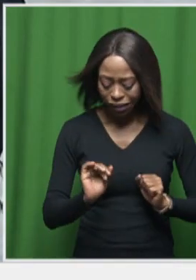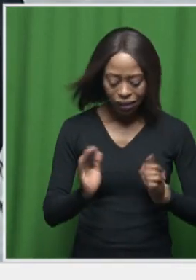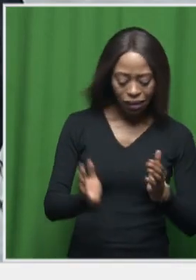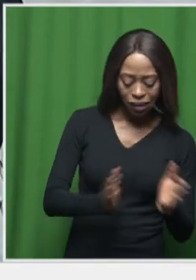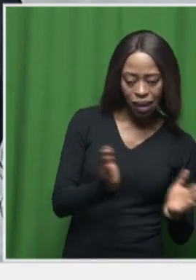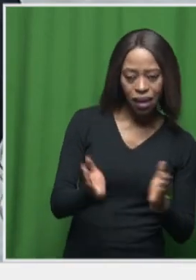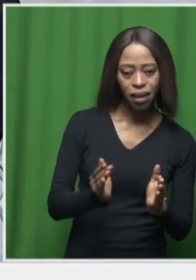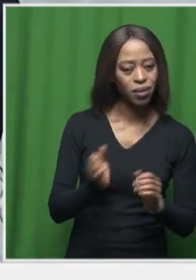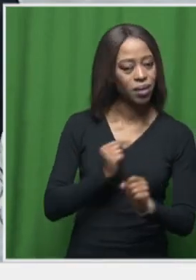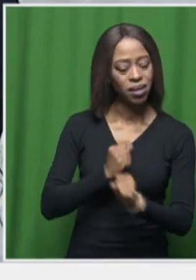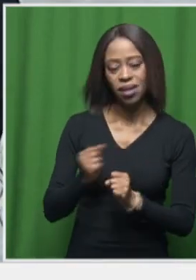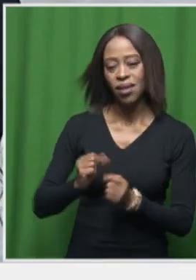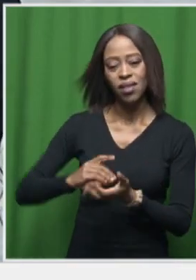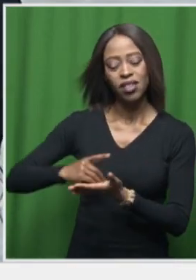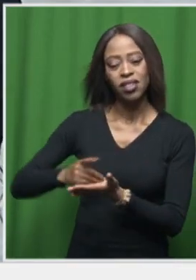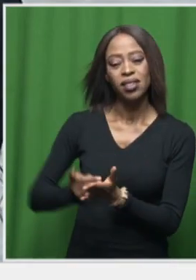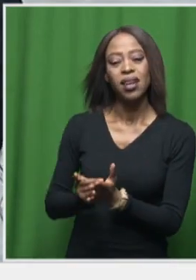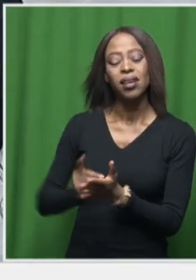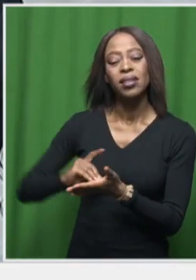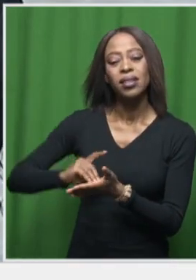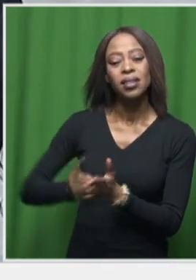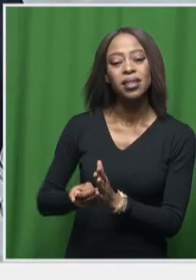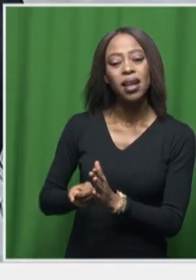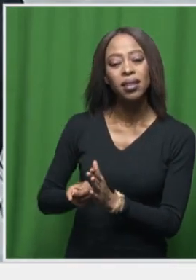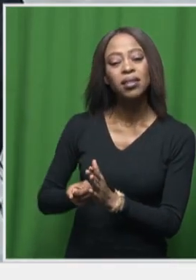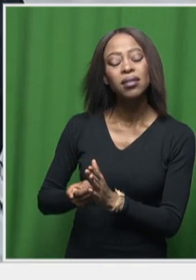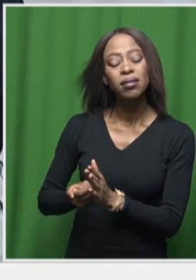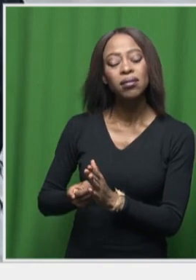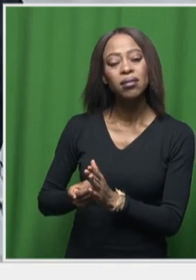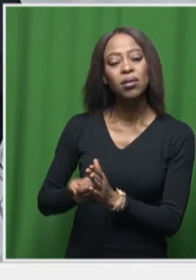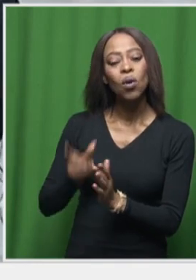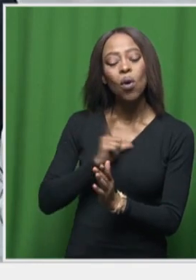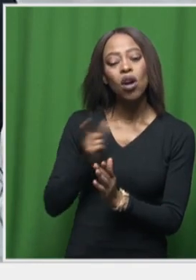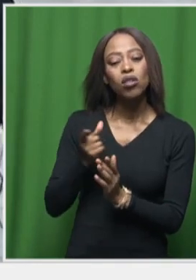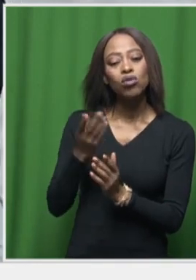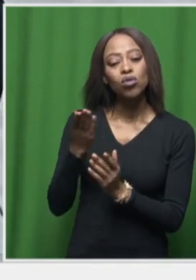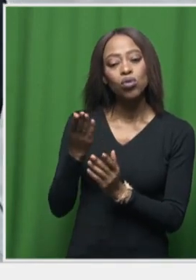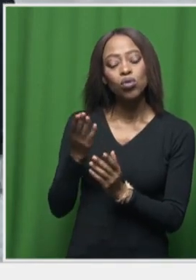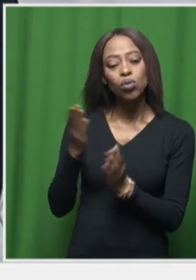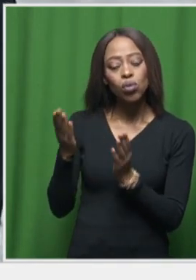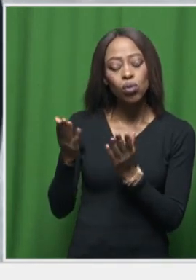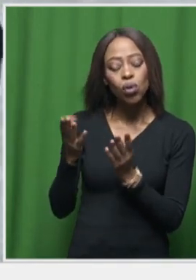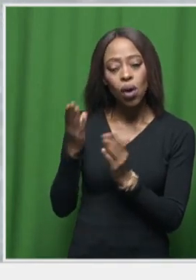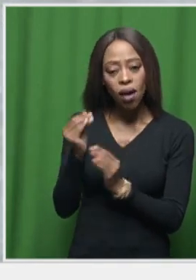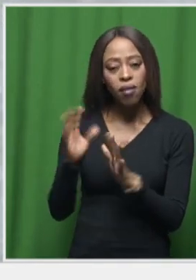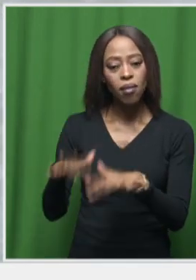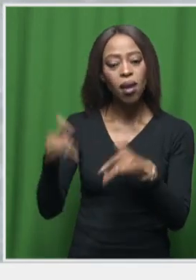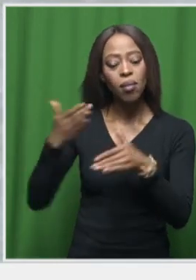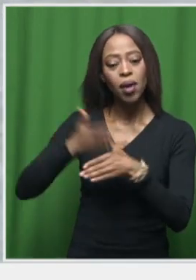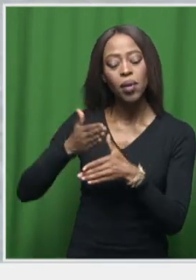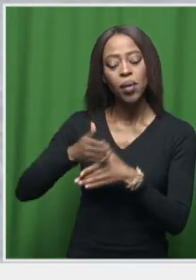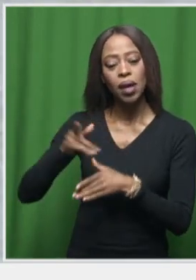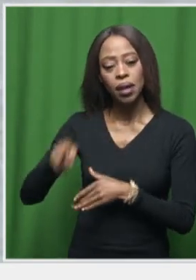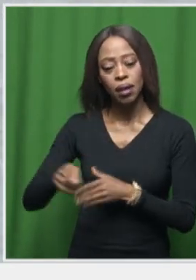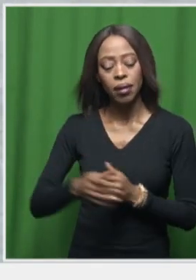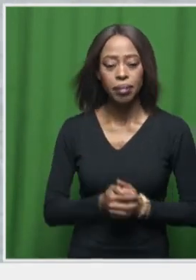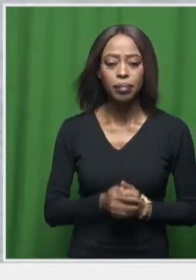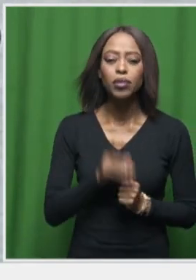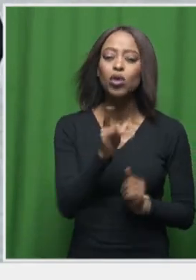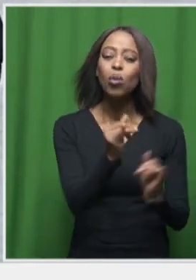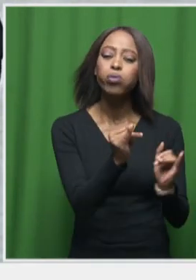really never designed for like a session of Parliament. And also your invited